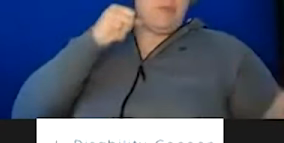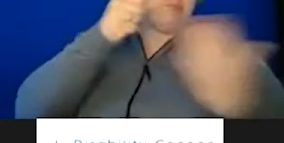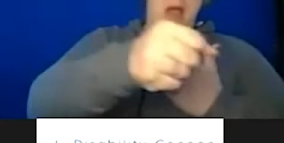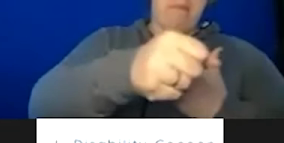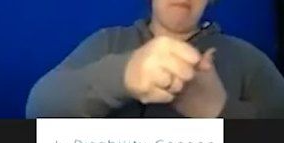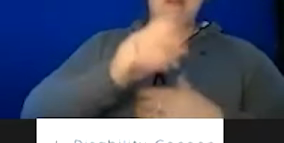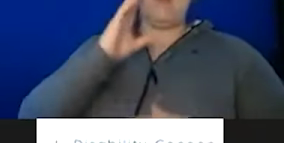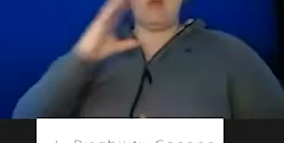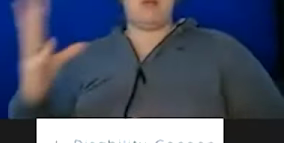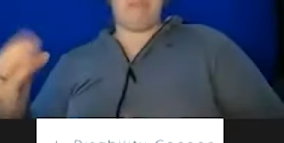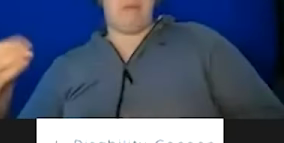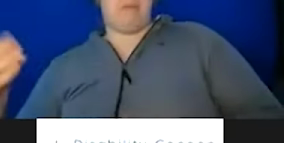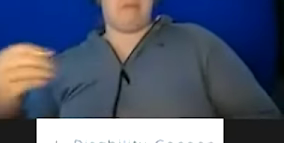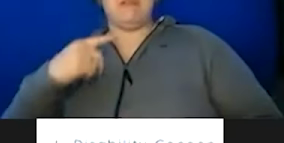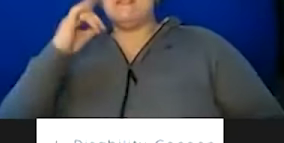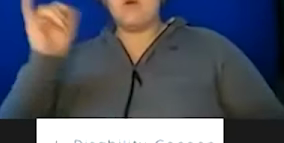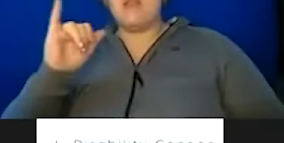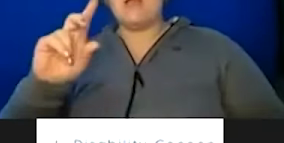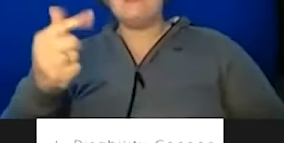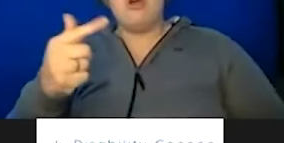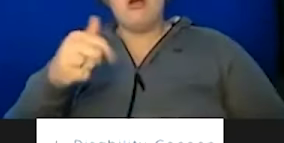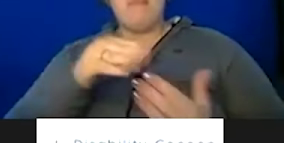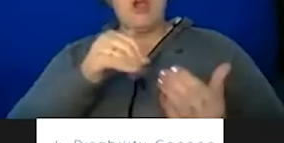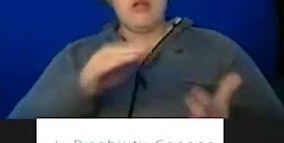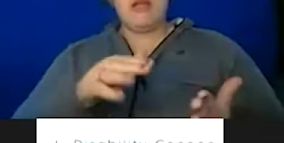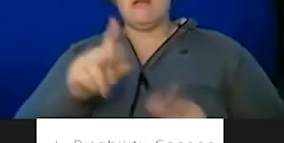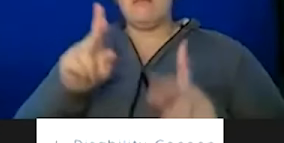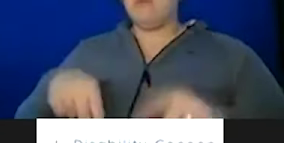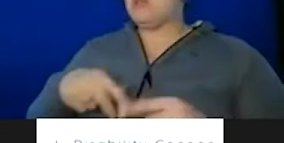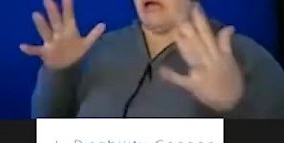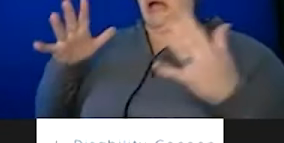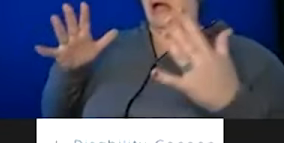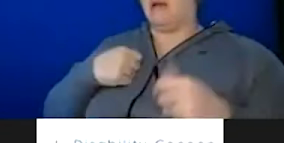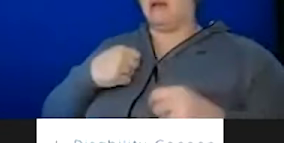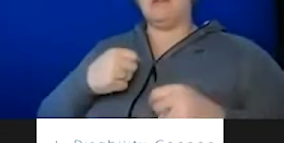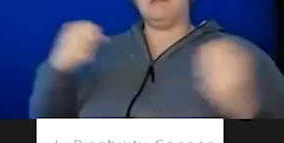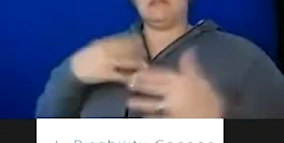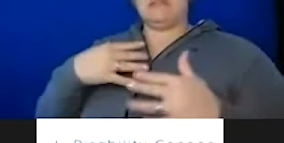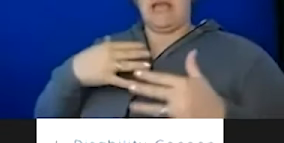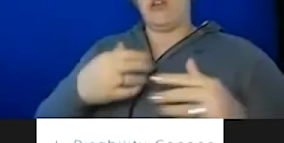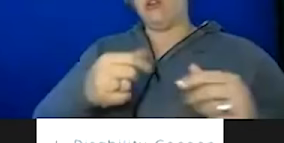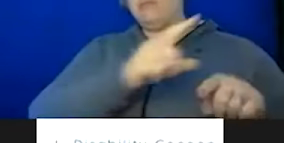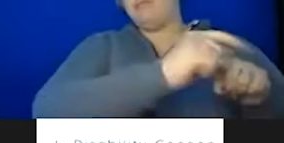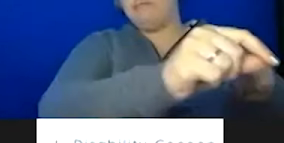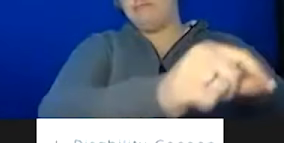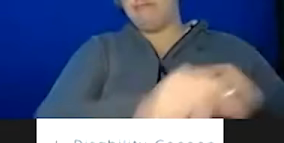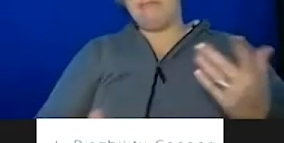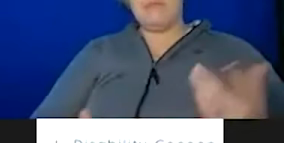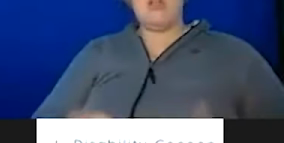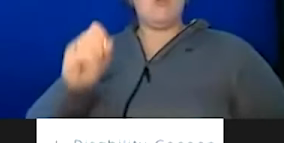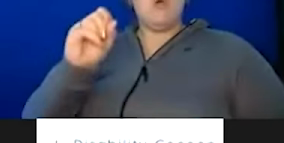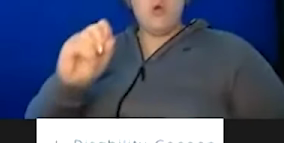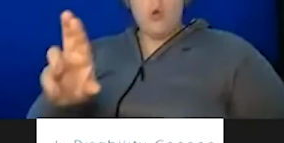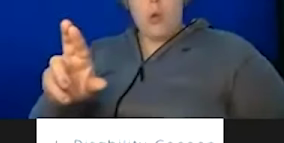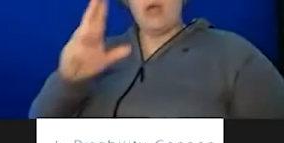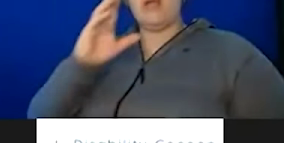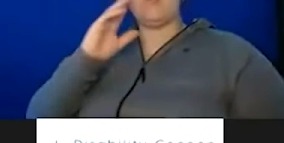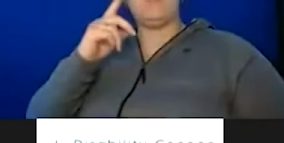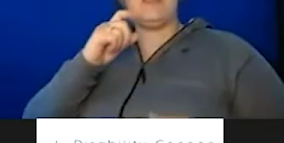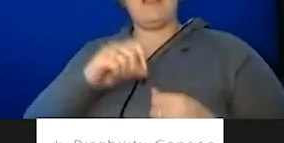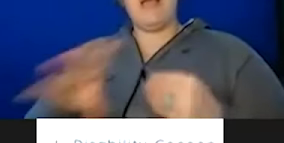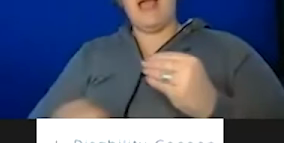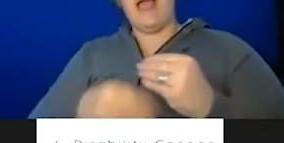also allow you to sound a siren if it hears any of those things as an extra